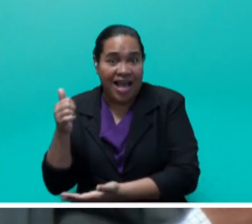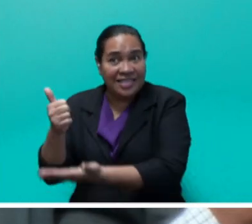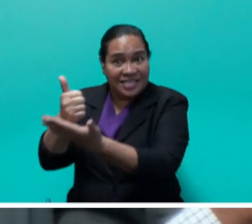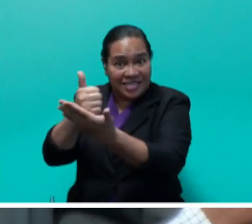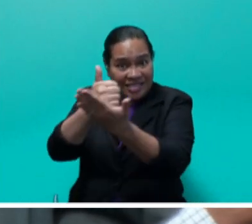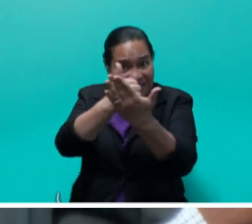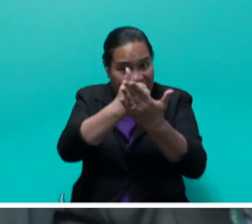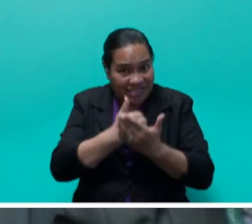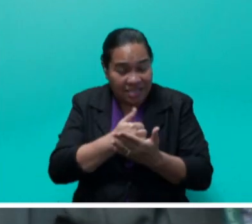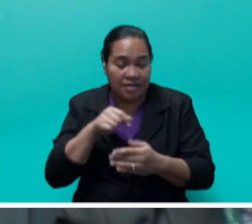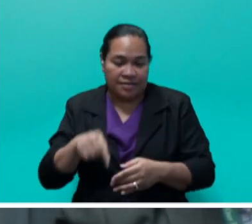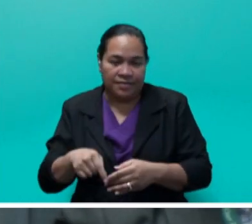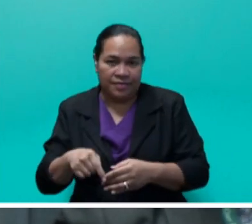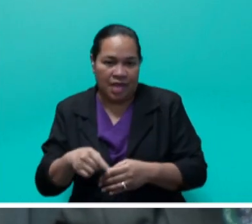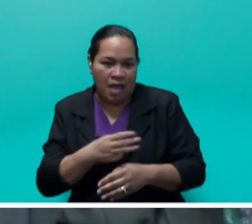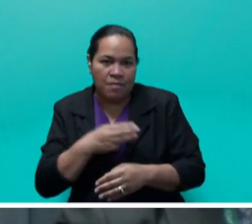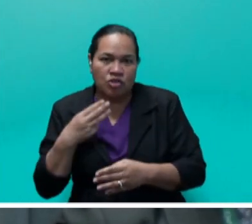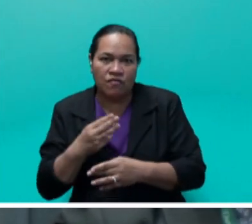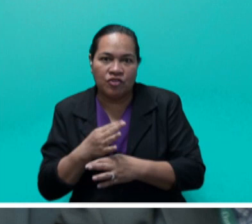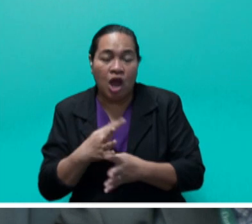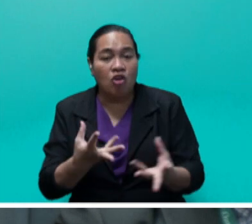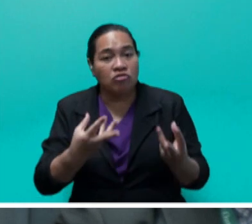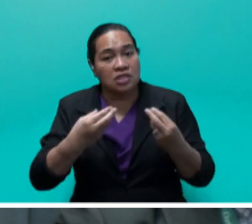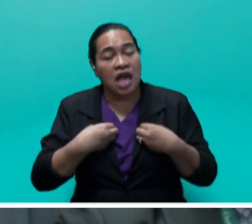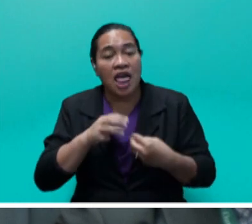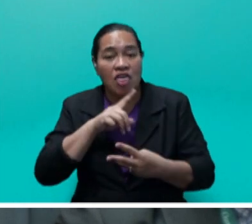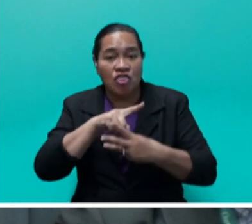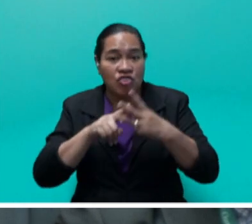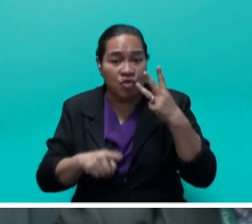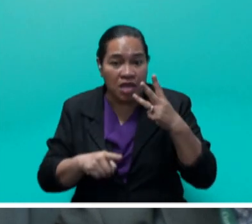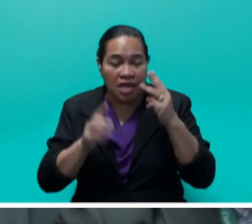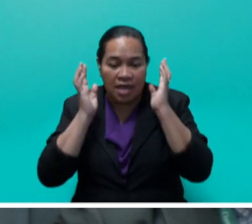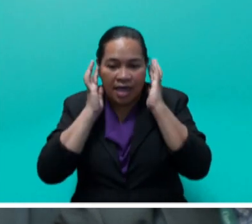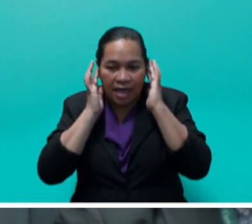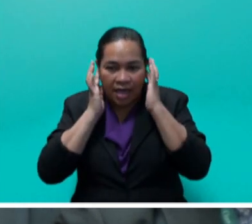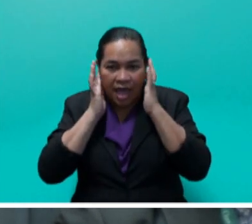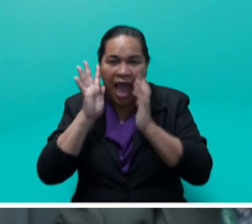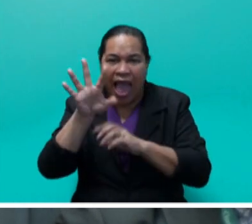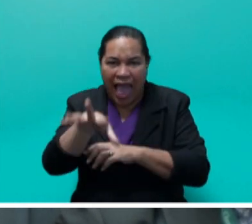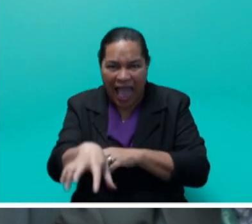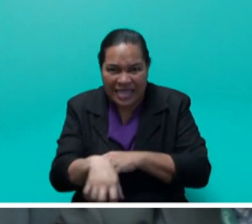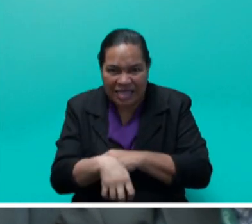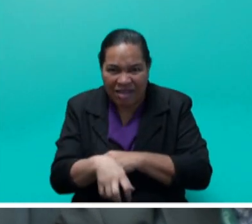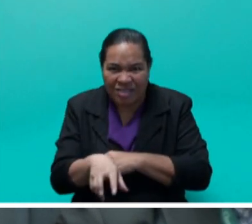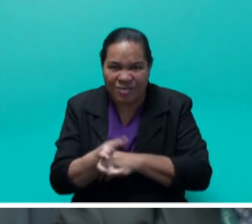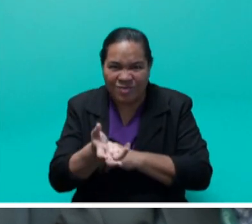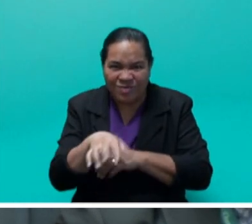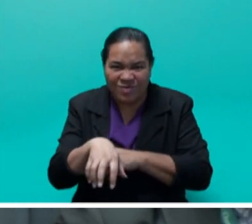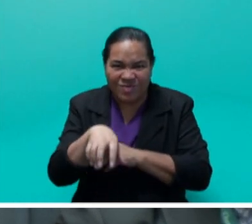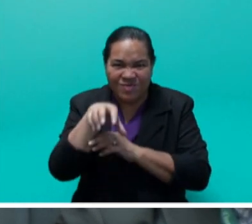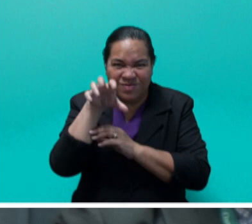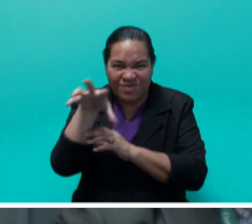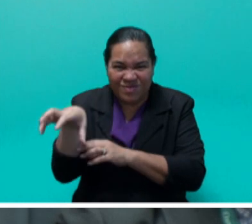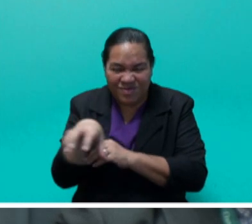the Ministry of Fisheries received 3 excavators and 3 trucks made possible by the Japanese official